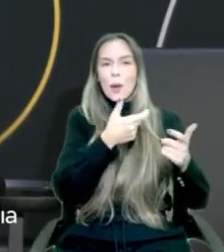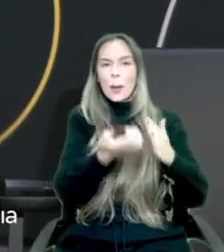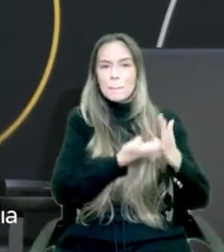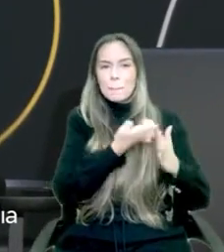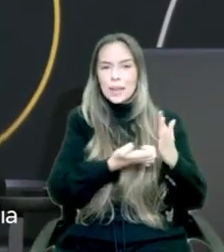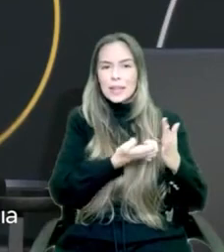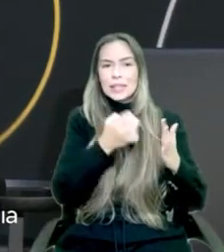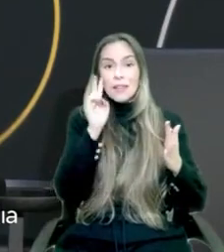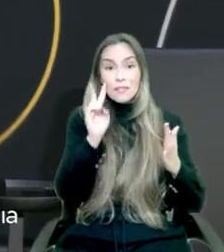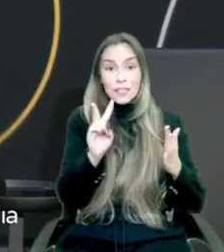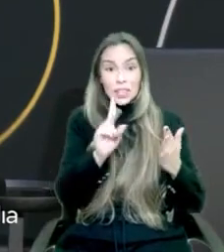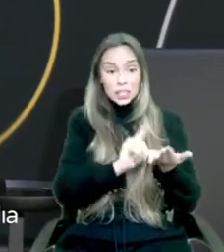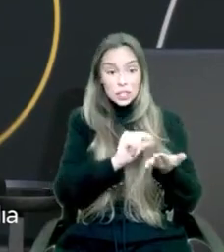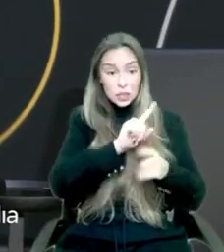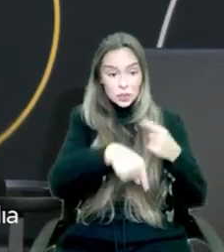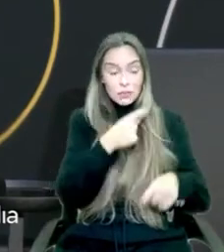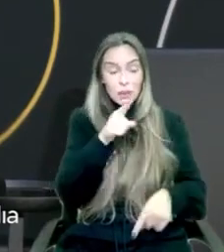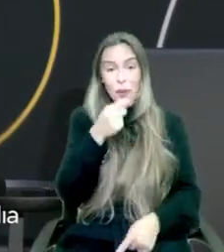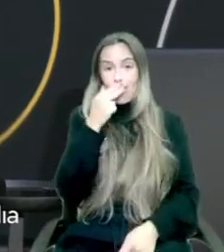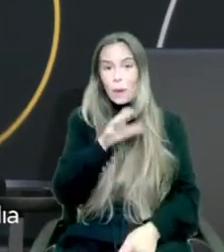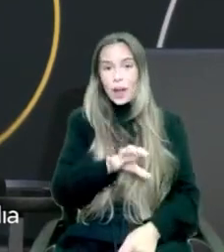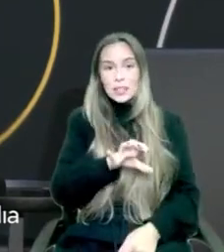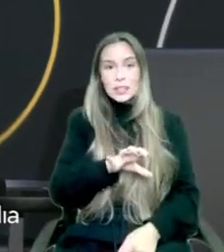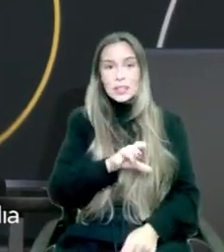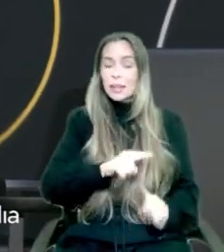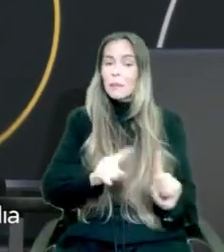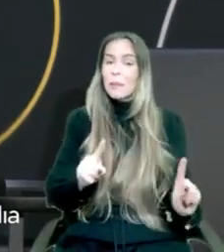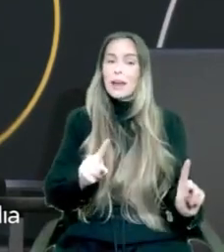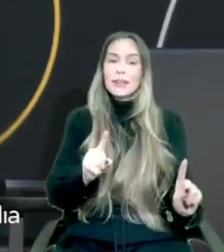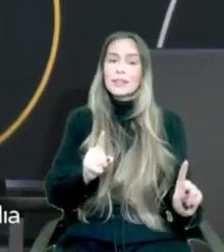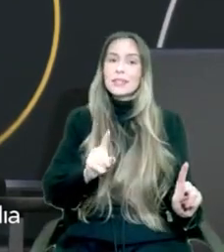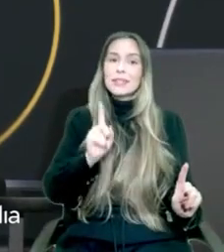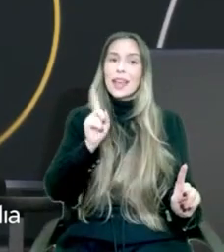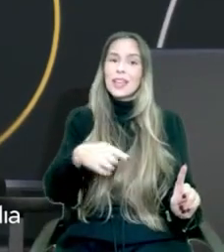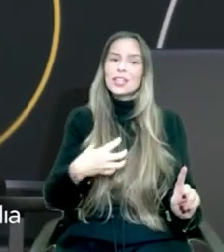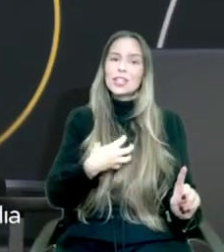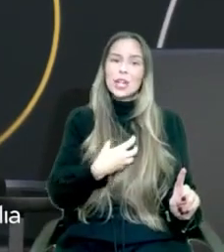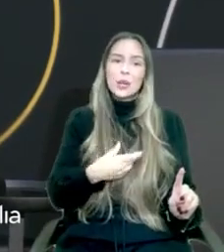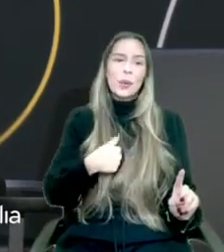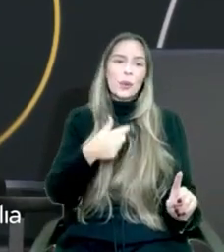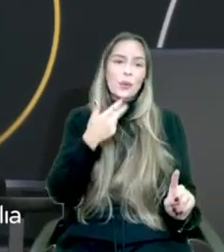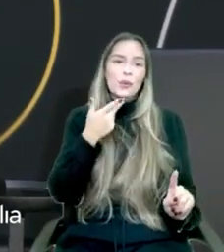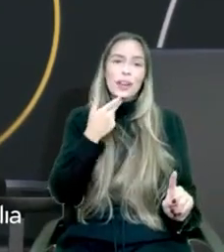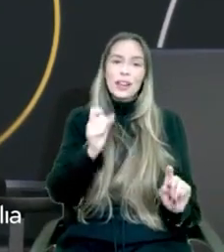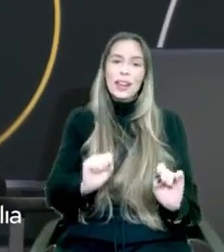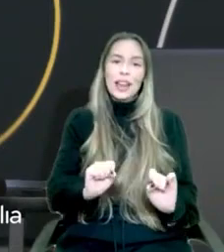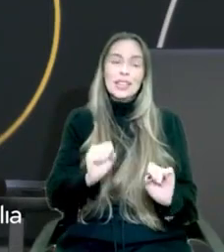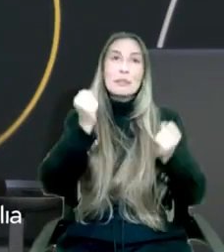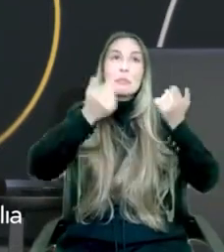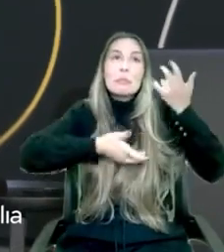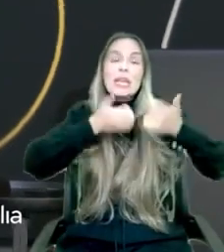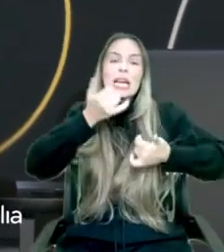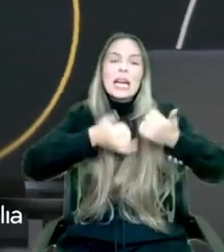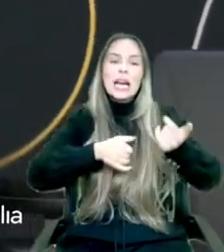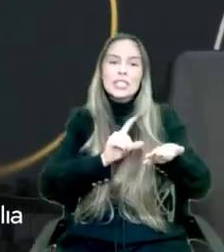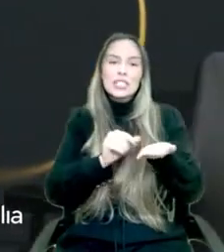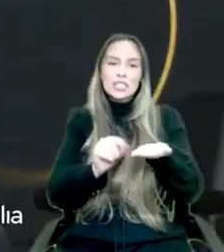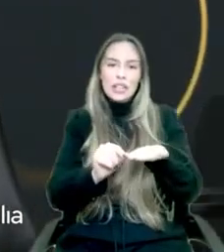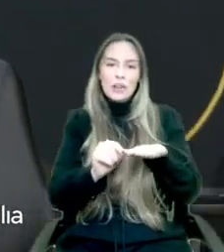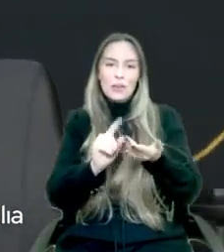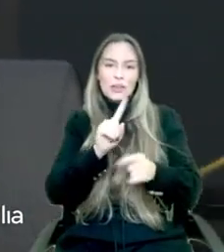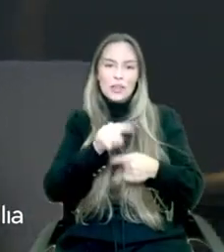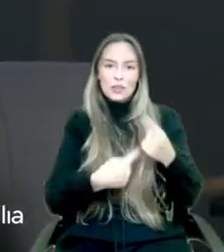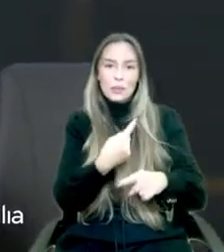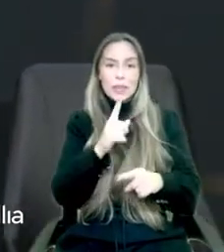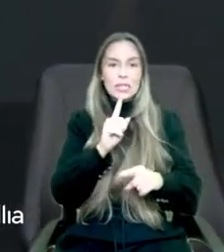fact, that's the way I would define digital transformation, whether it's explicit or not. is you